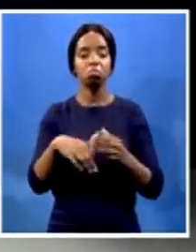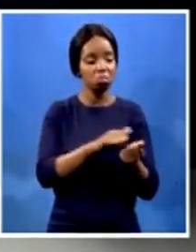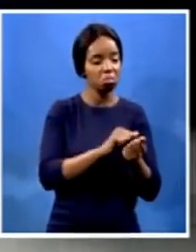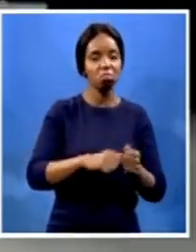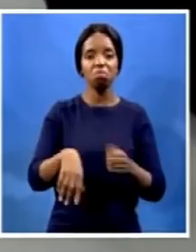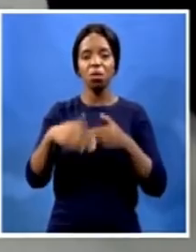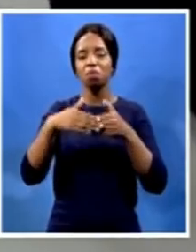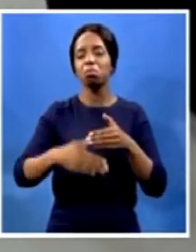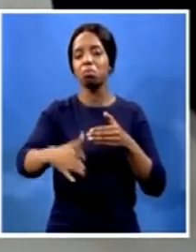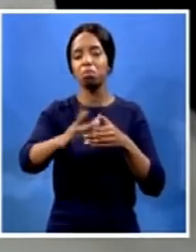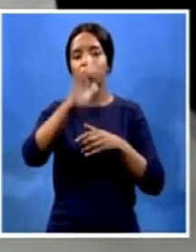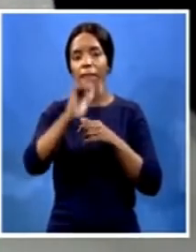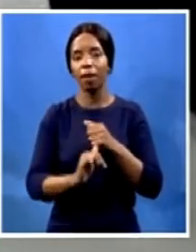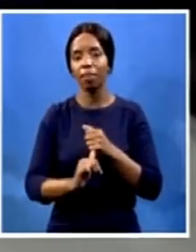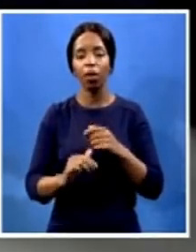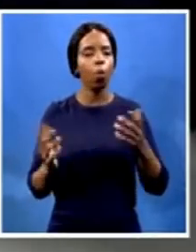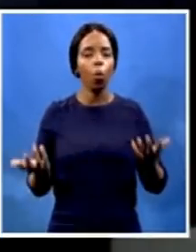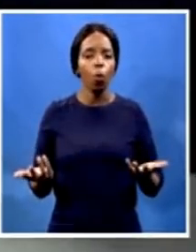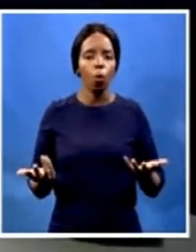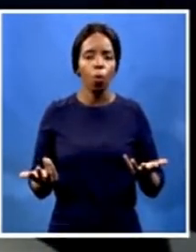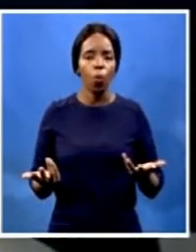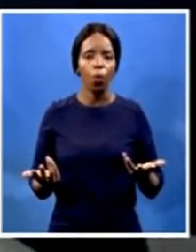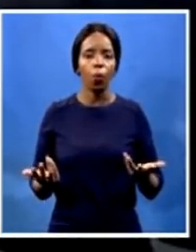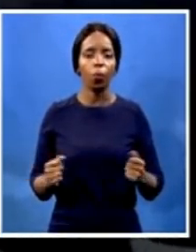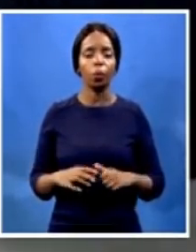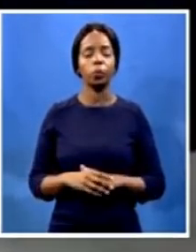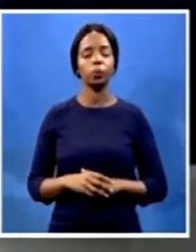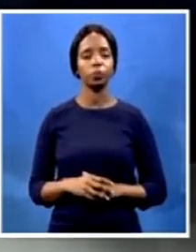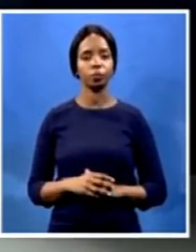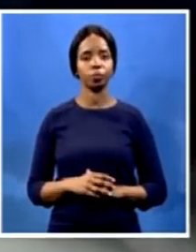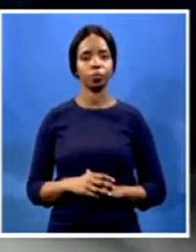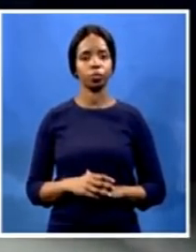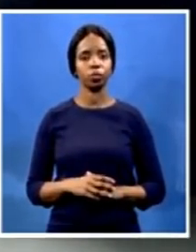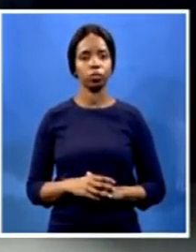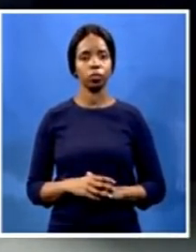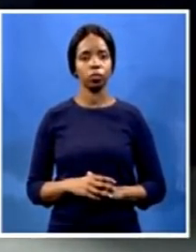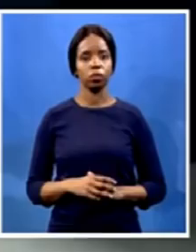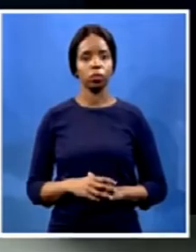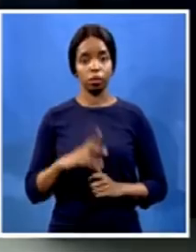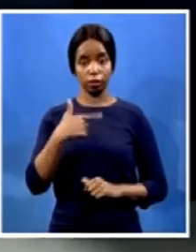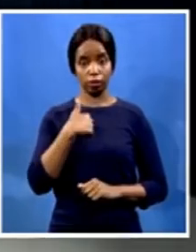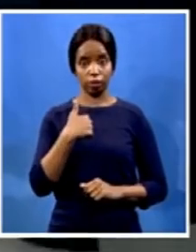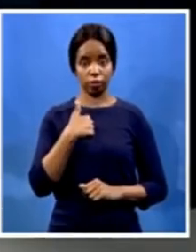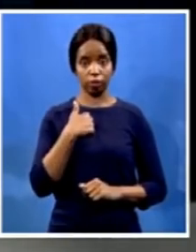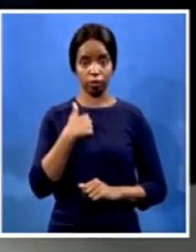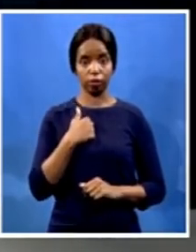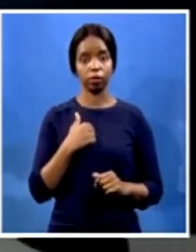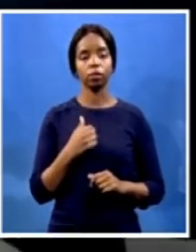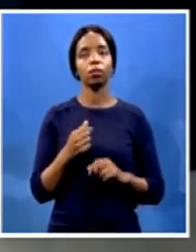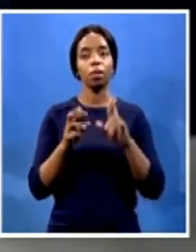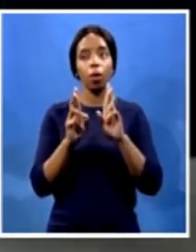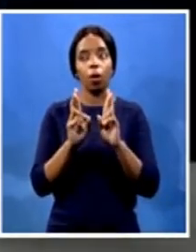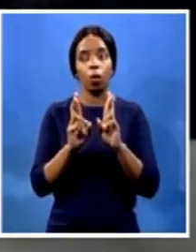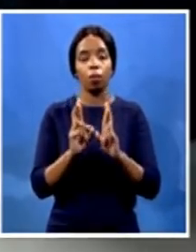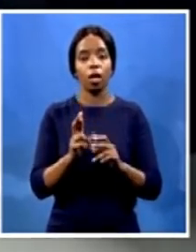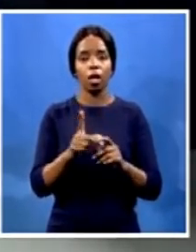recommendation? Okay. I'm hoping that, that's a difficult question, but I'm hoping that it's going to last for as